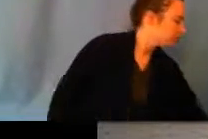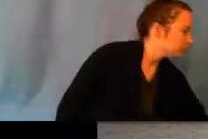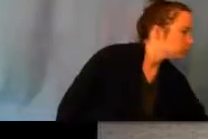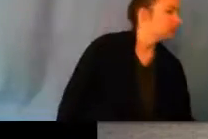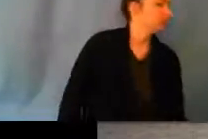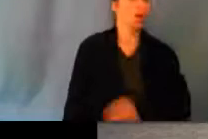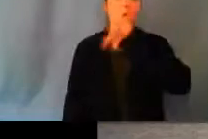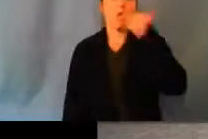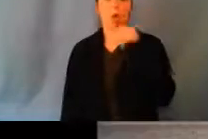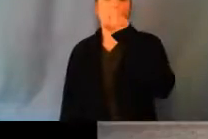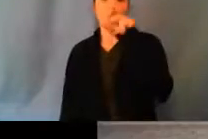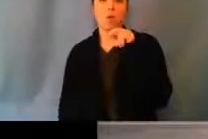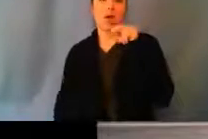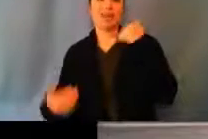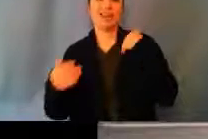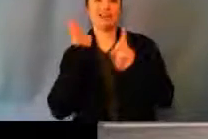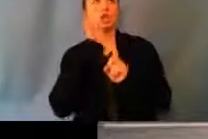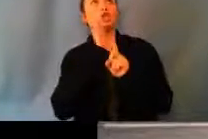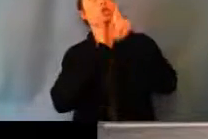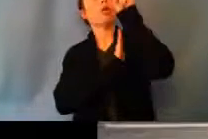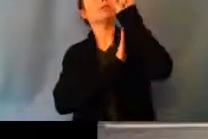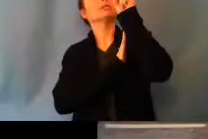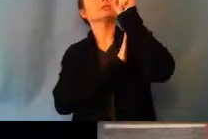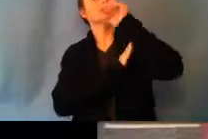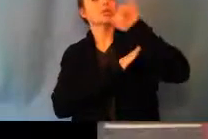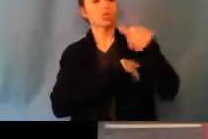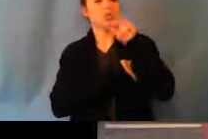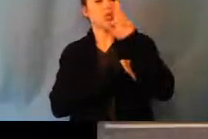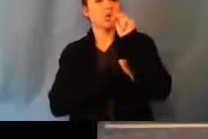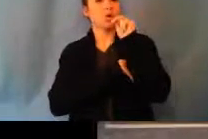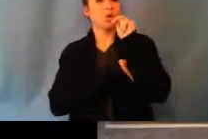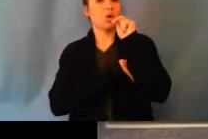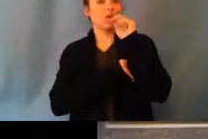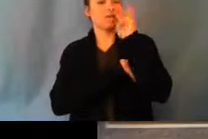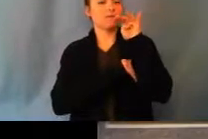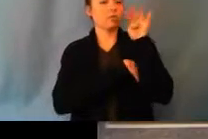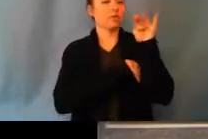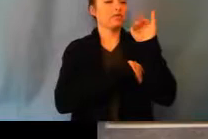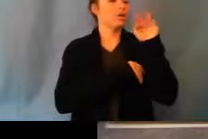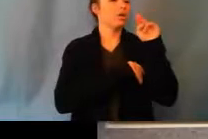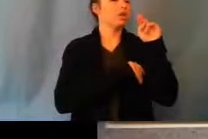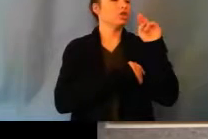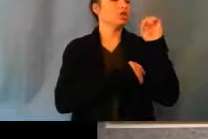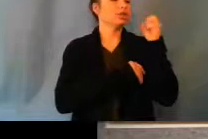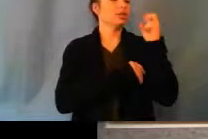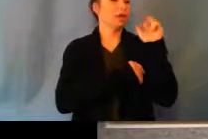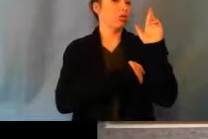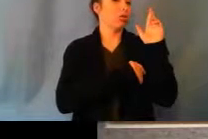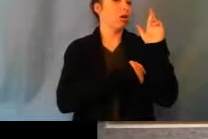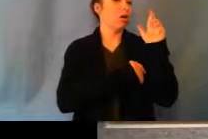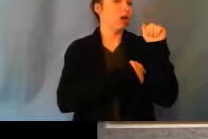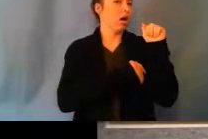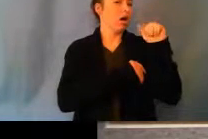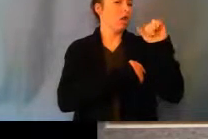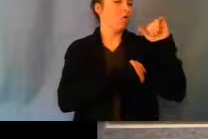Juan has the tallest tower, announced Larry. So Sarah's tower was 44 inches tall, Juan's tower